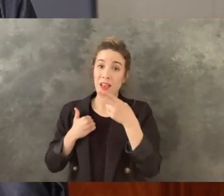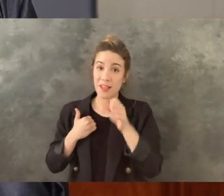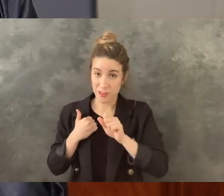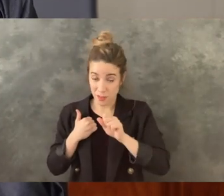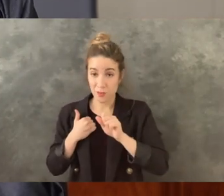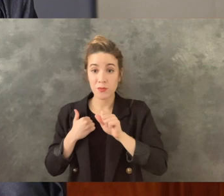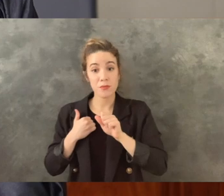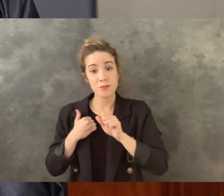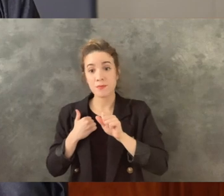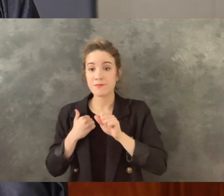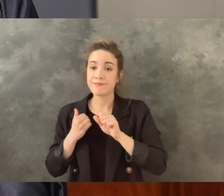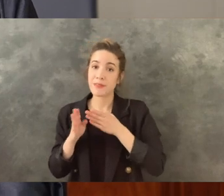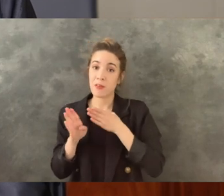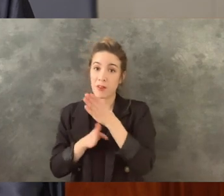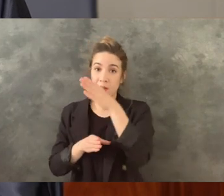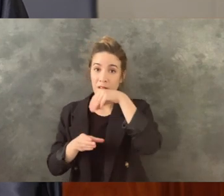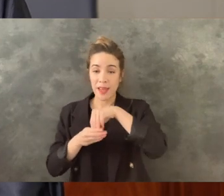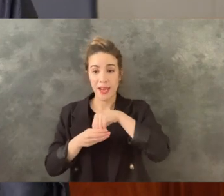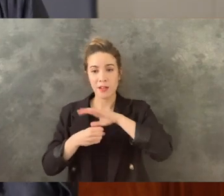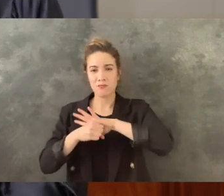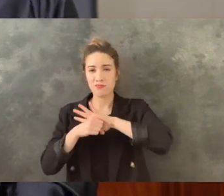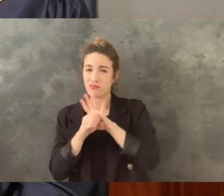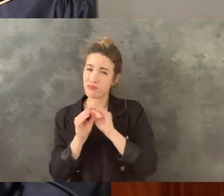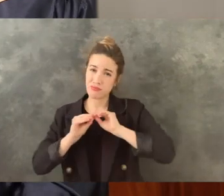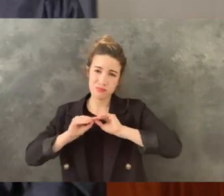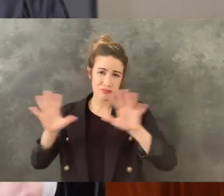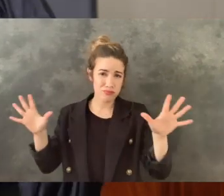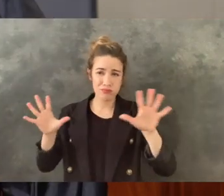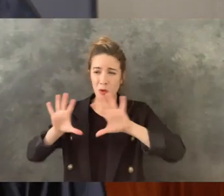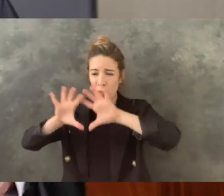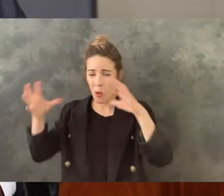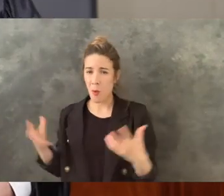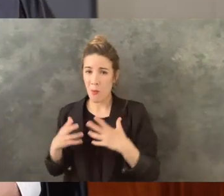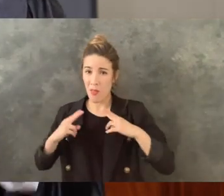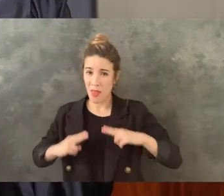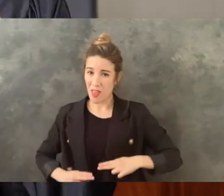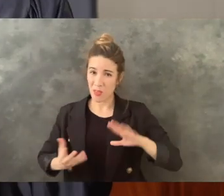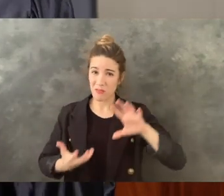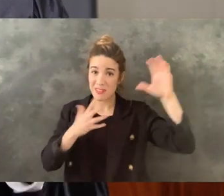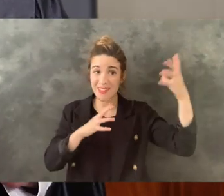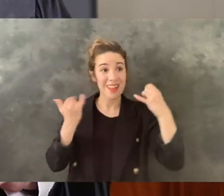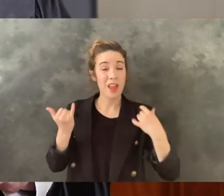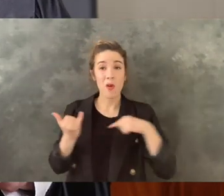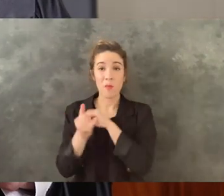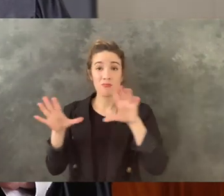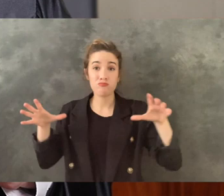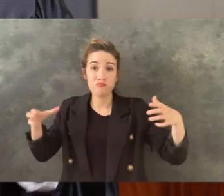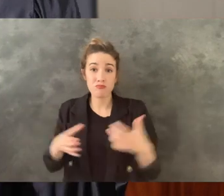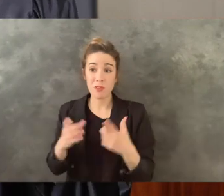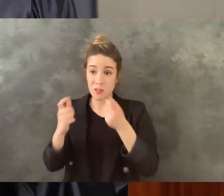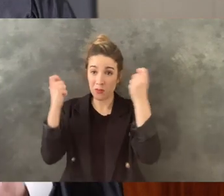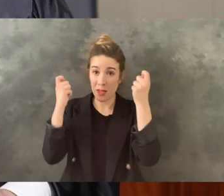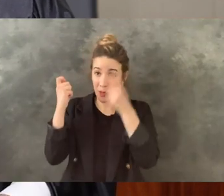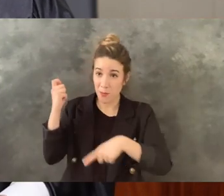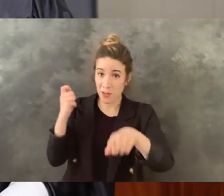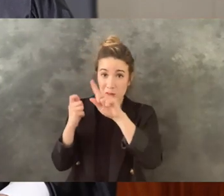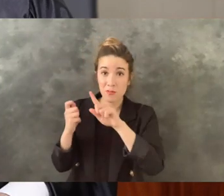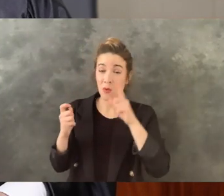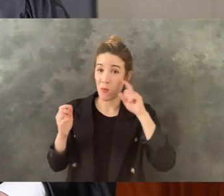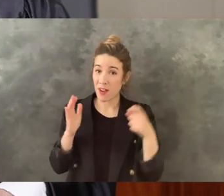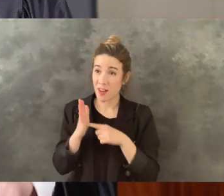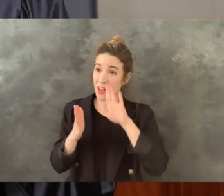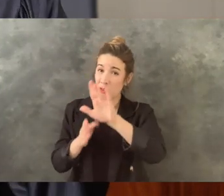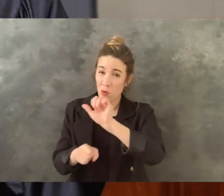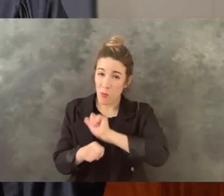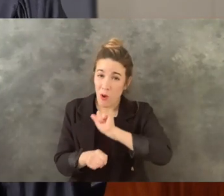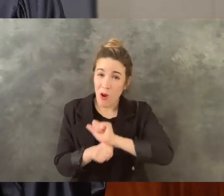the grip of a global health crisis. And yet here we gather to celebrate you, to recognize your